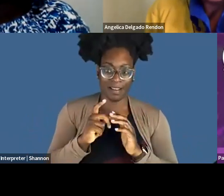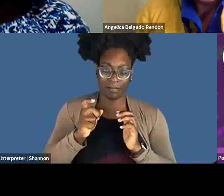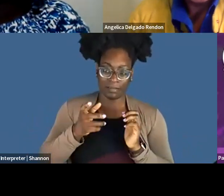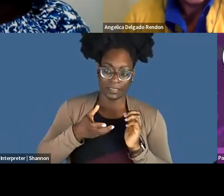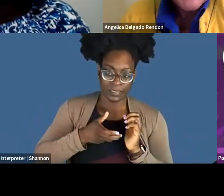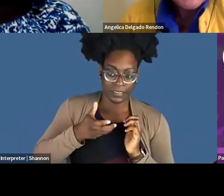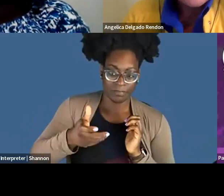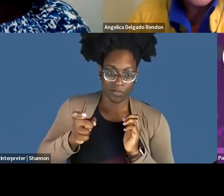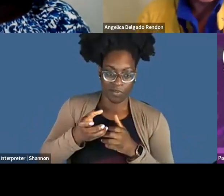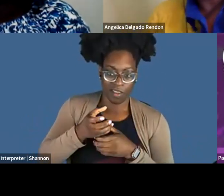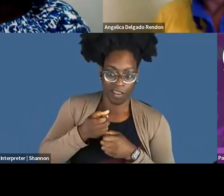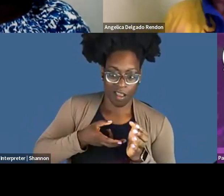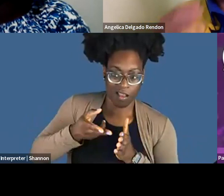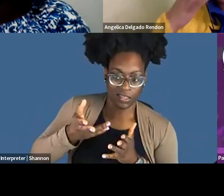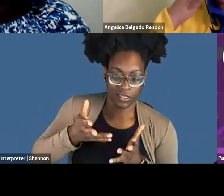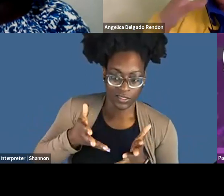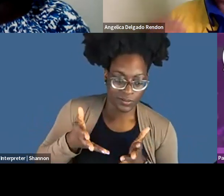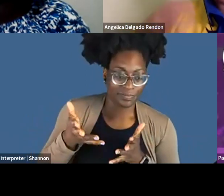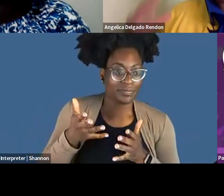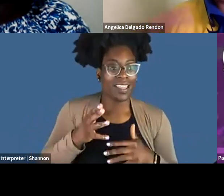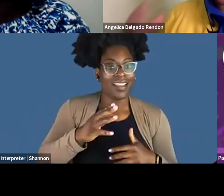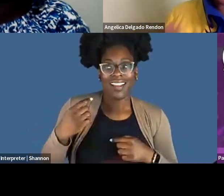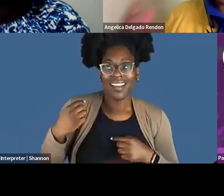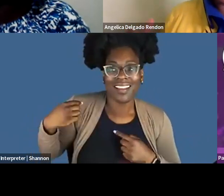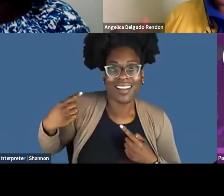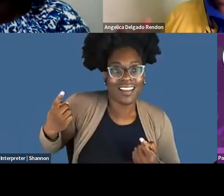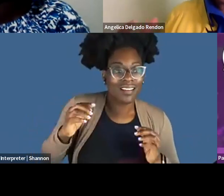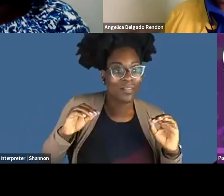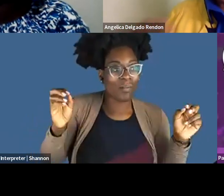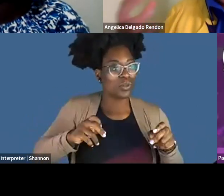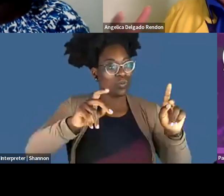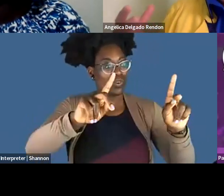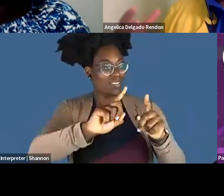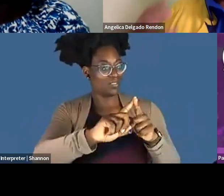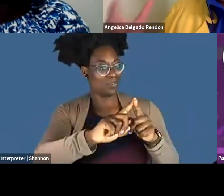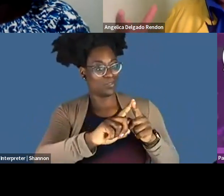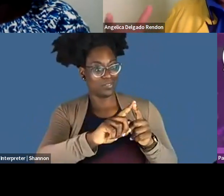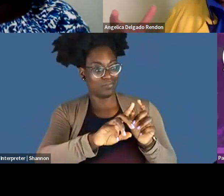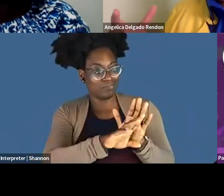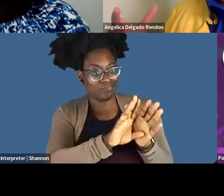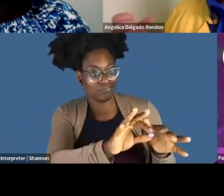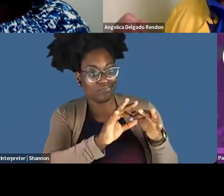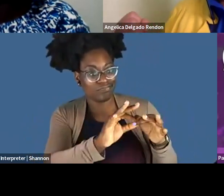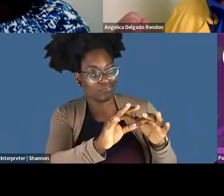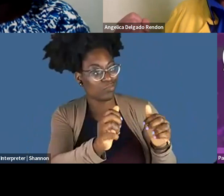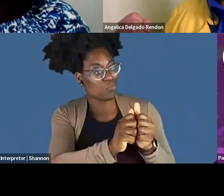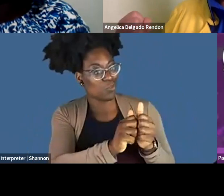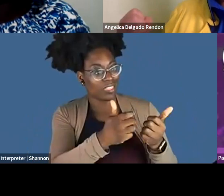chance to do it before, or it's never been really a part of like the